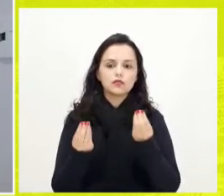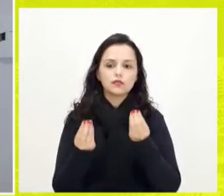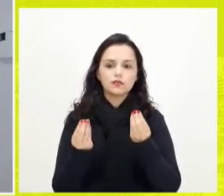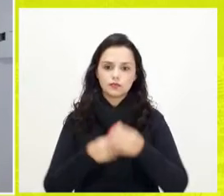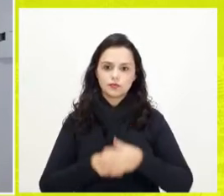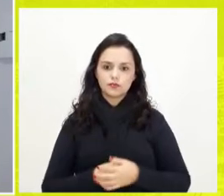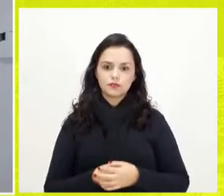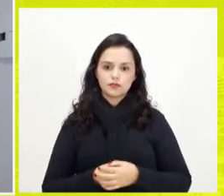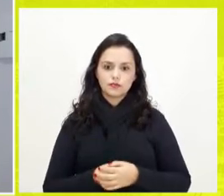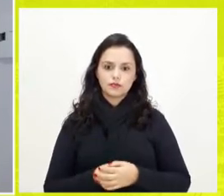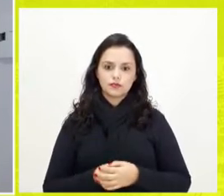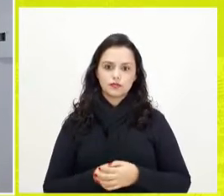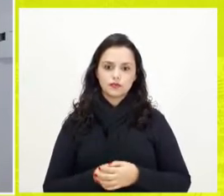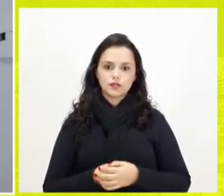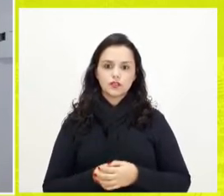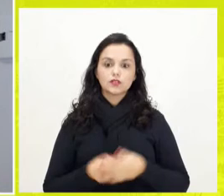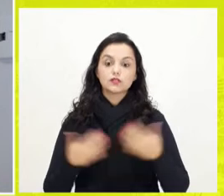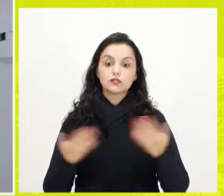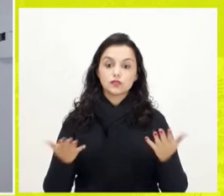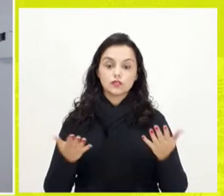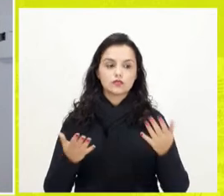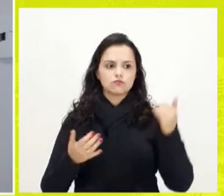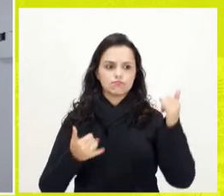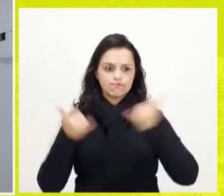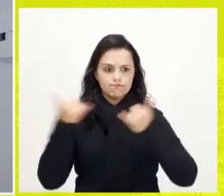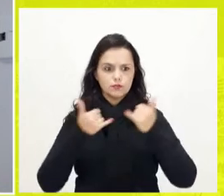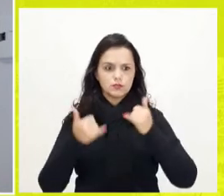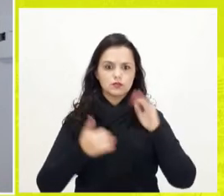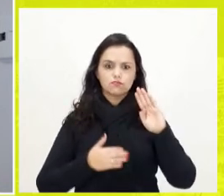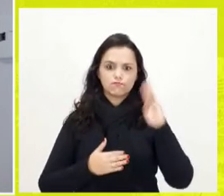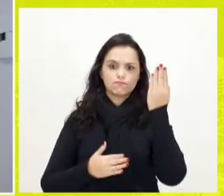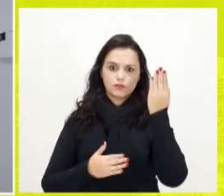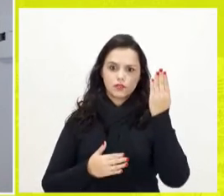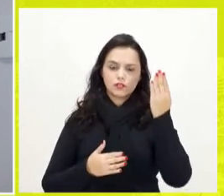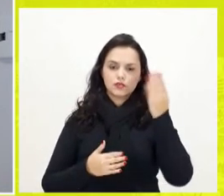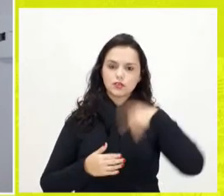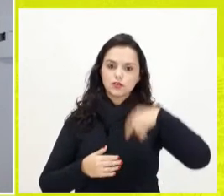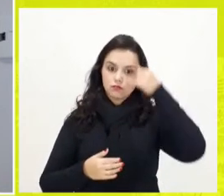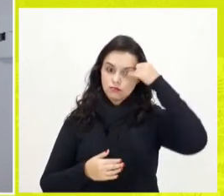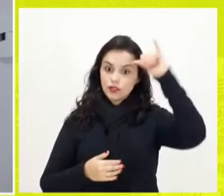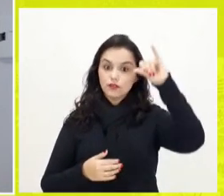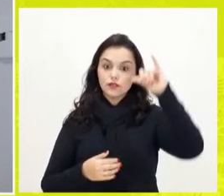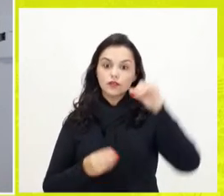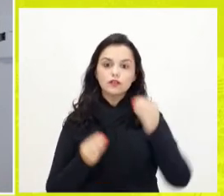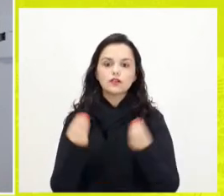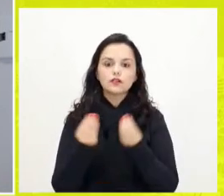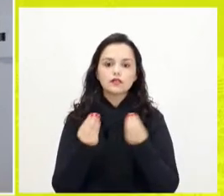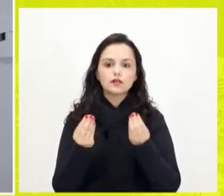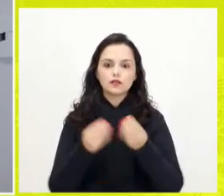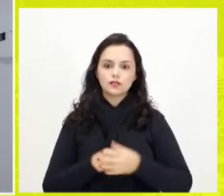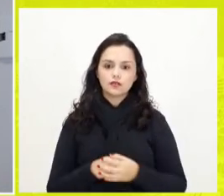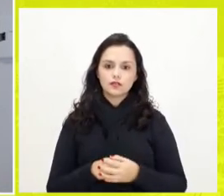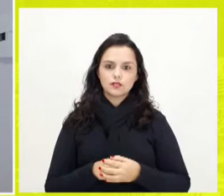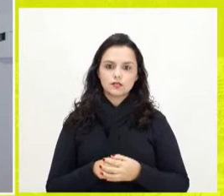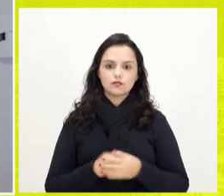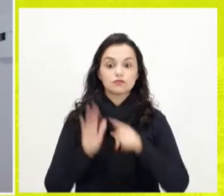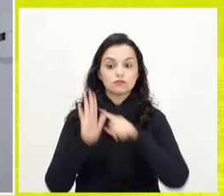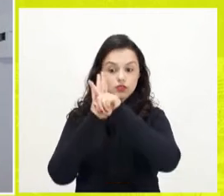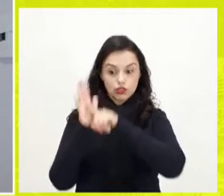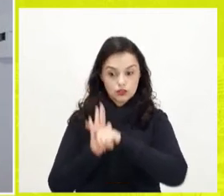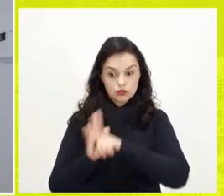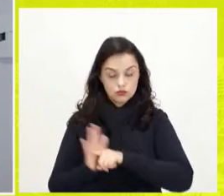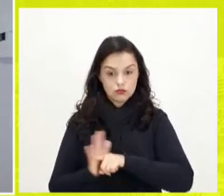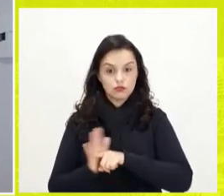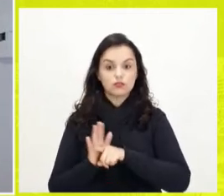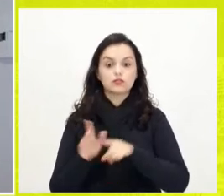why do we work fighting against music information and also with the media education